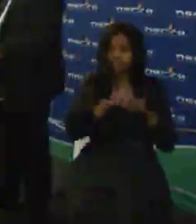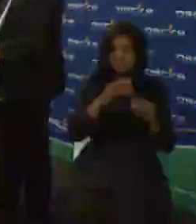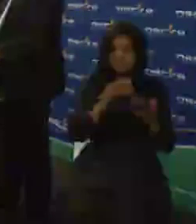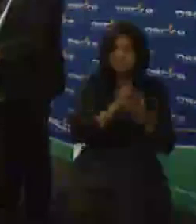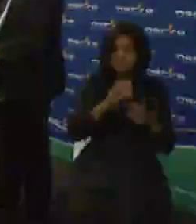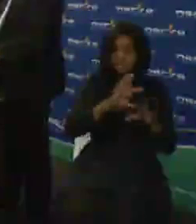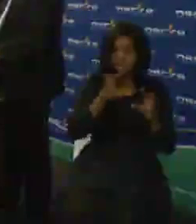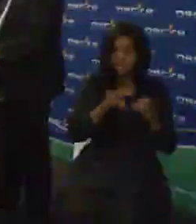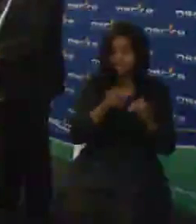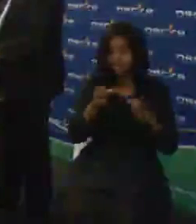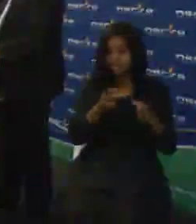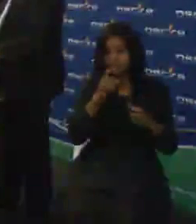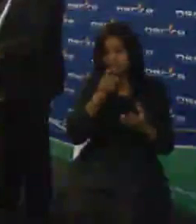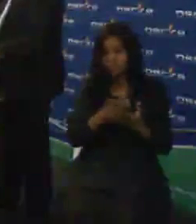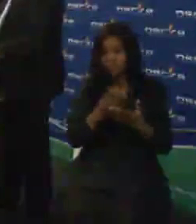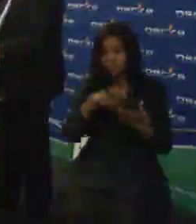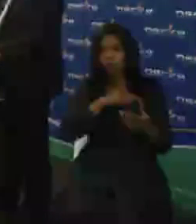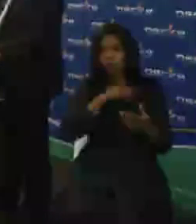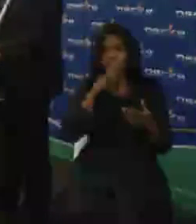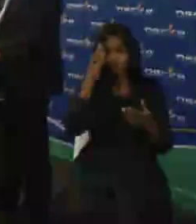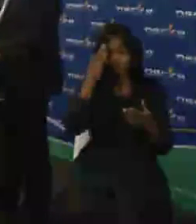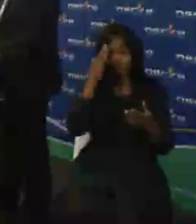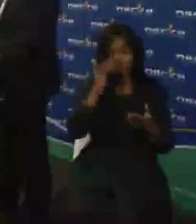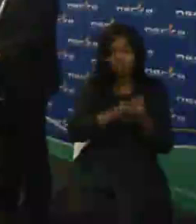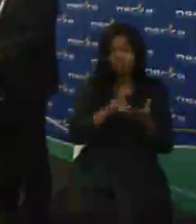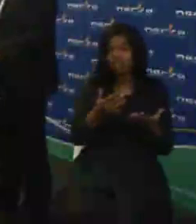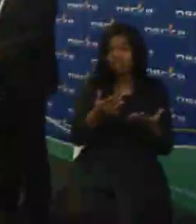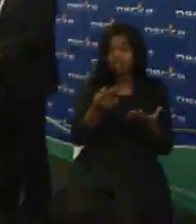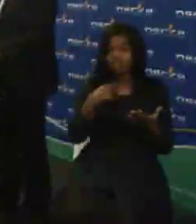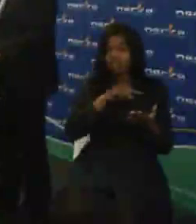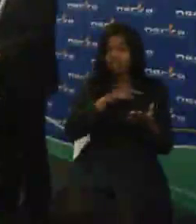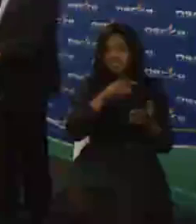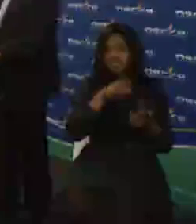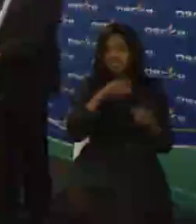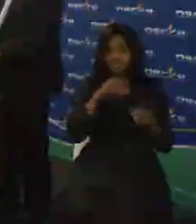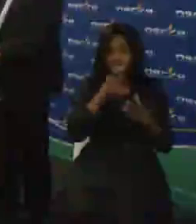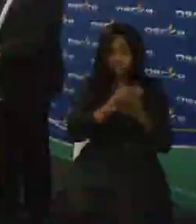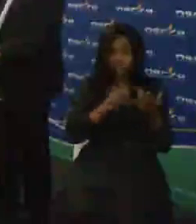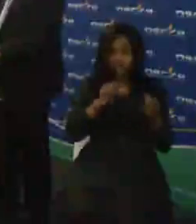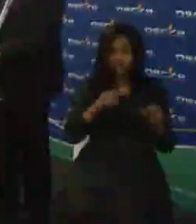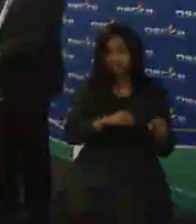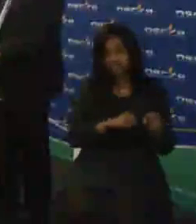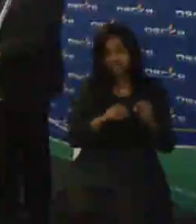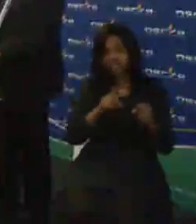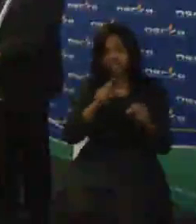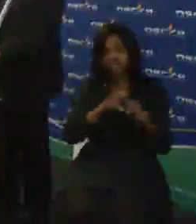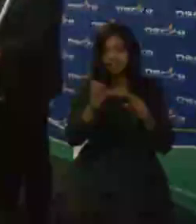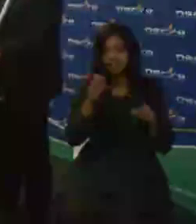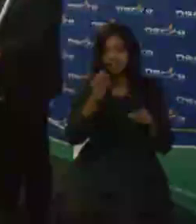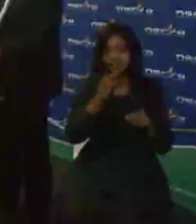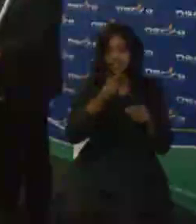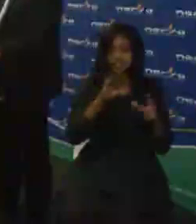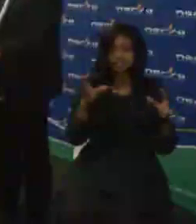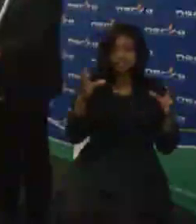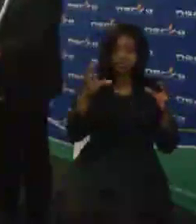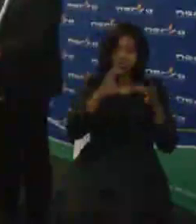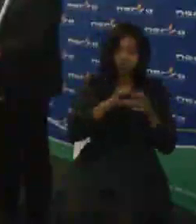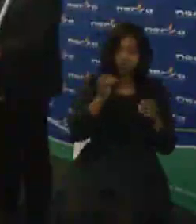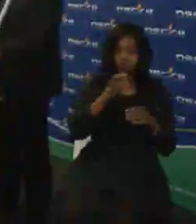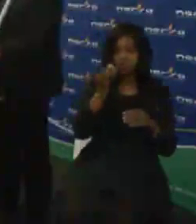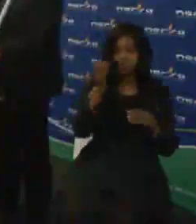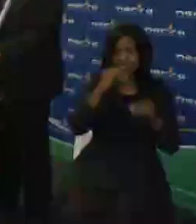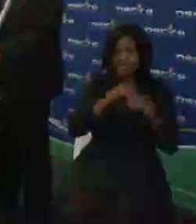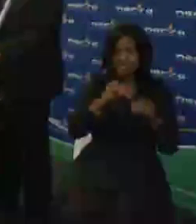our commitment. We do acknowledge, as we said, as part of the strategy, that it is a combination of the